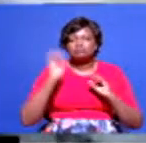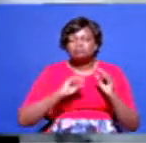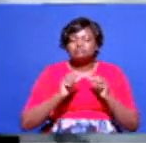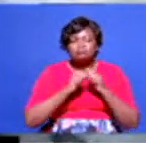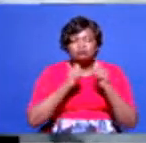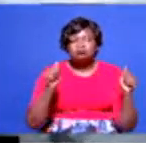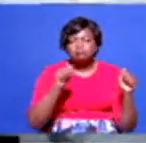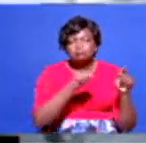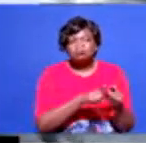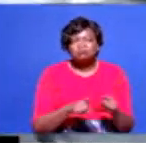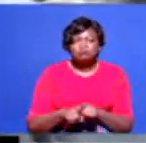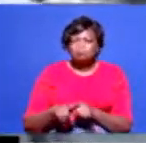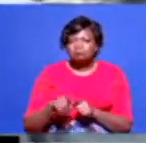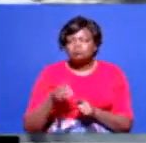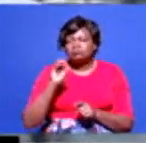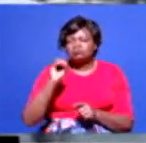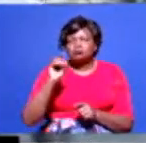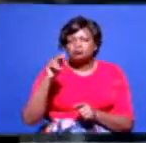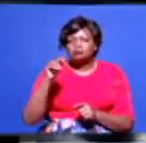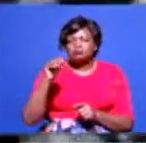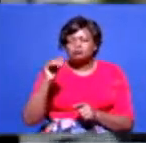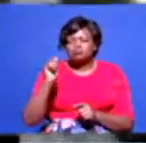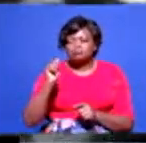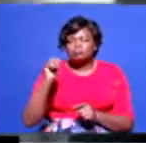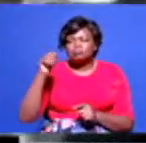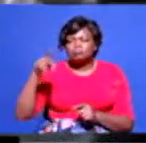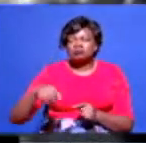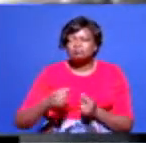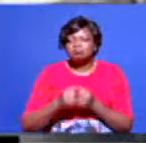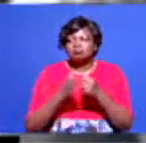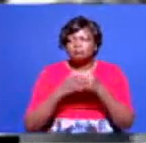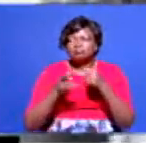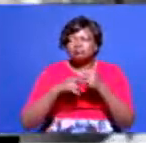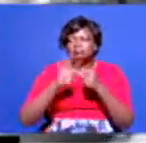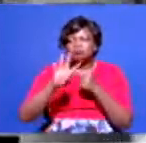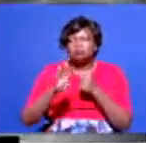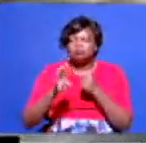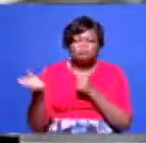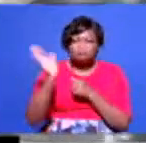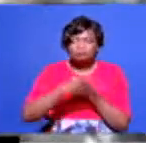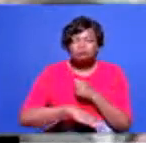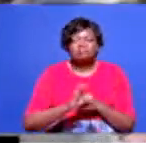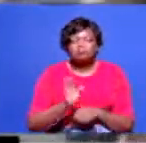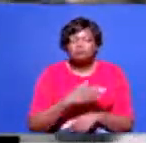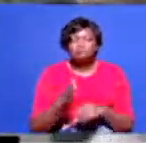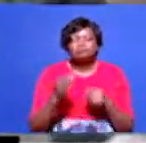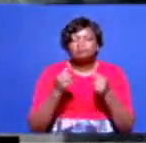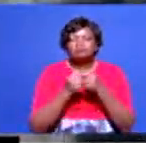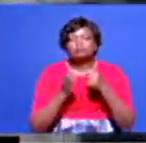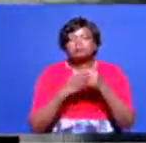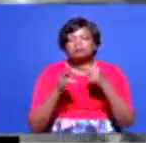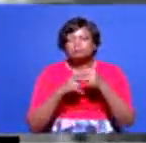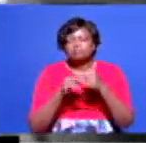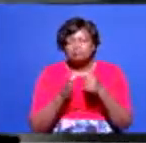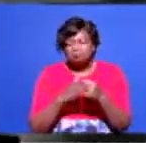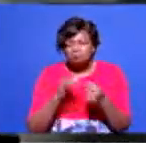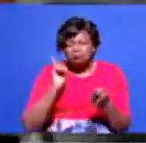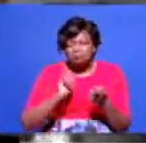of Parliament in 1974, getting re-elected to Parliament in 1979,